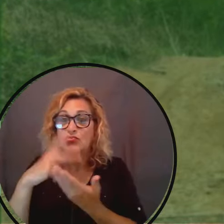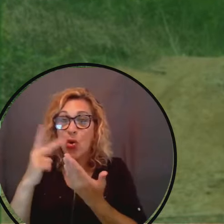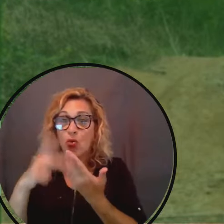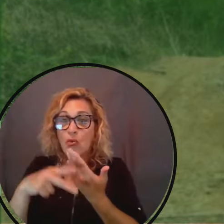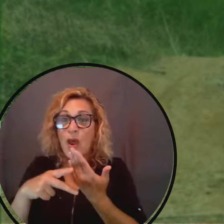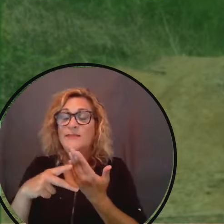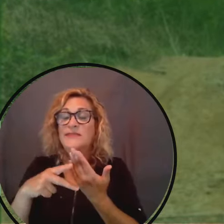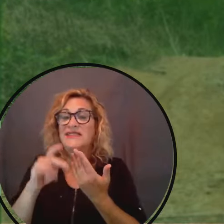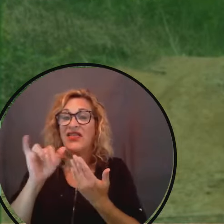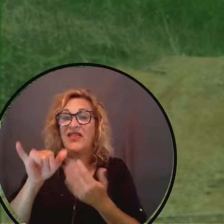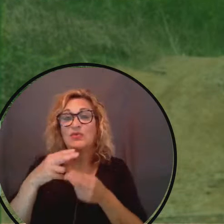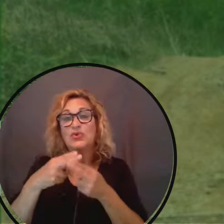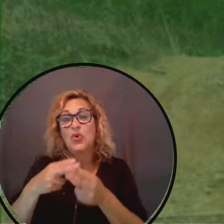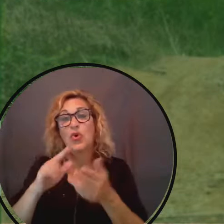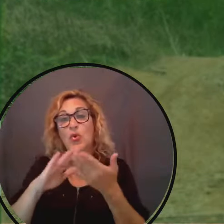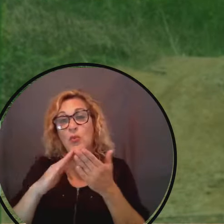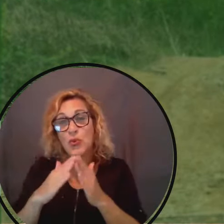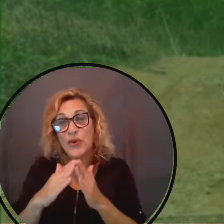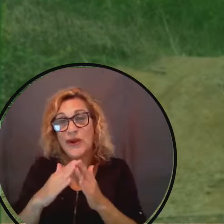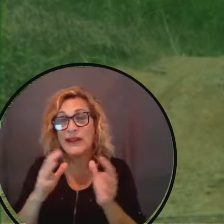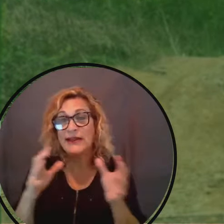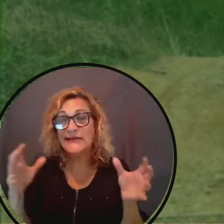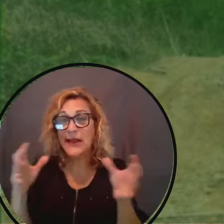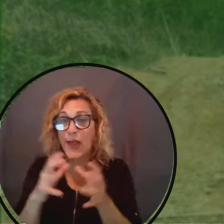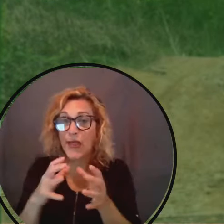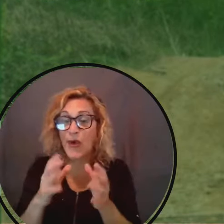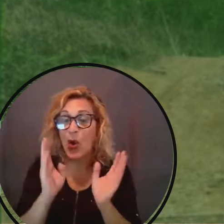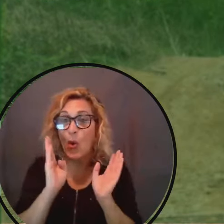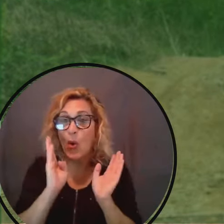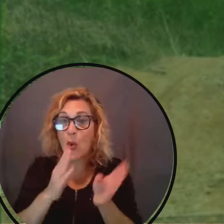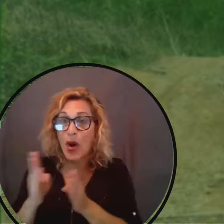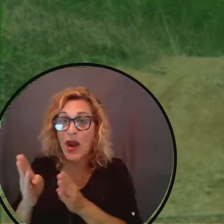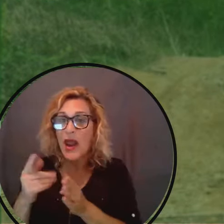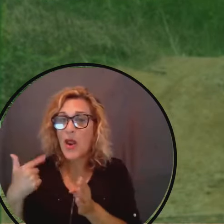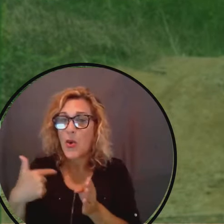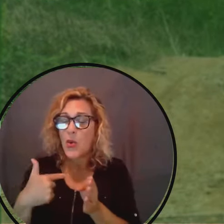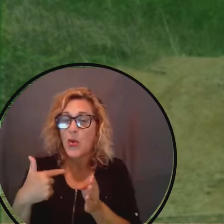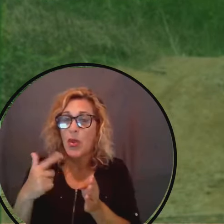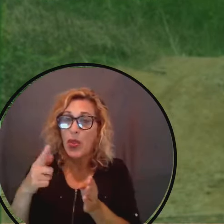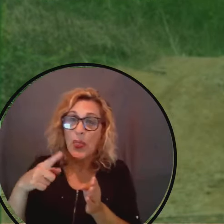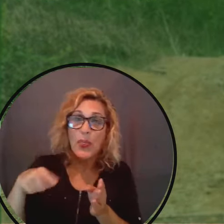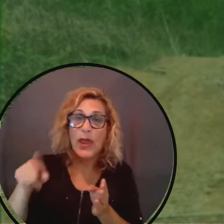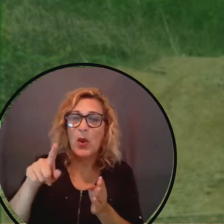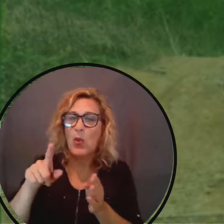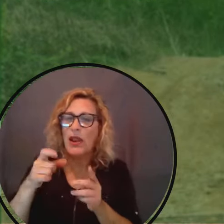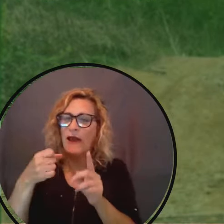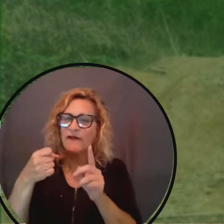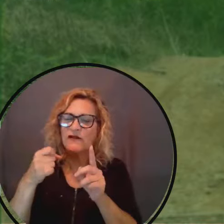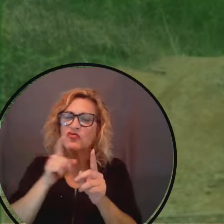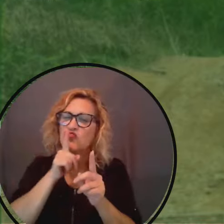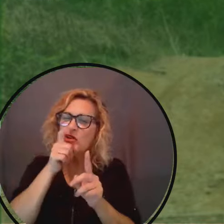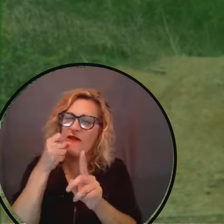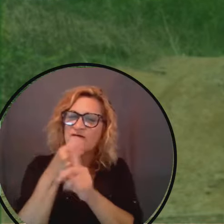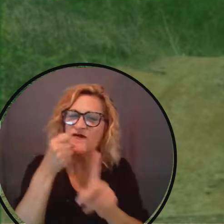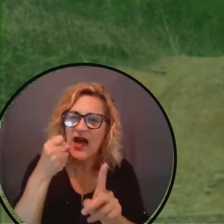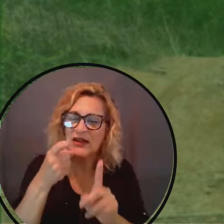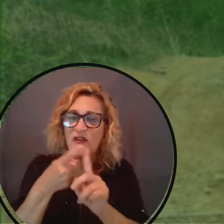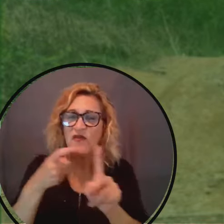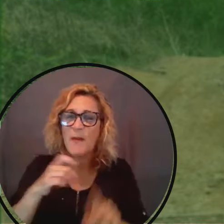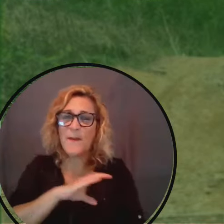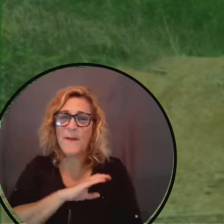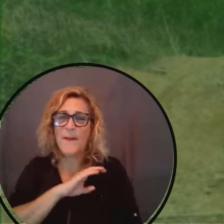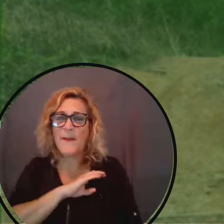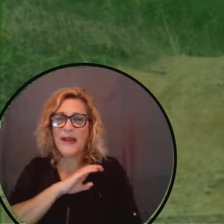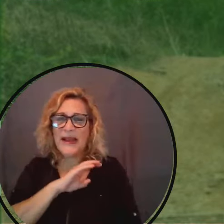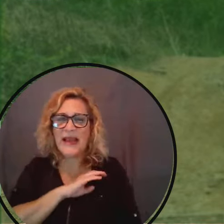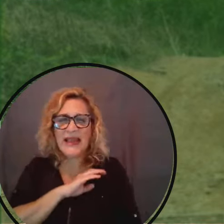together, consciousness raising and organizing, and that were viciously attacked by the police in every jurisdiction where those were